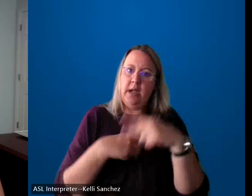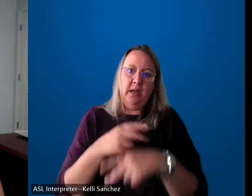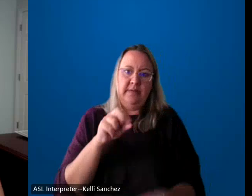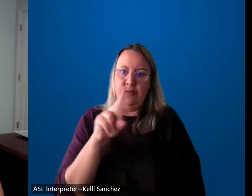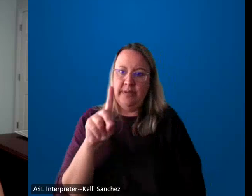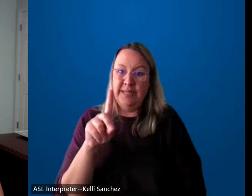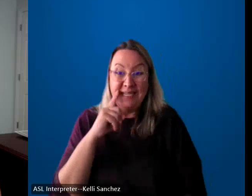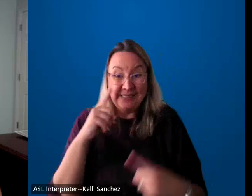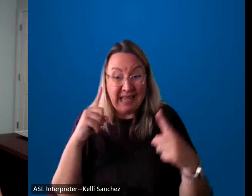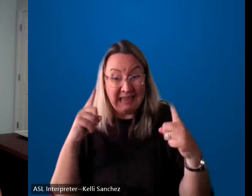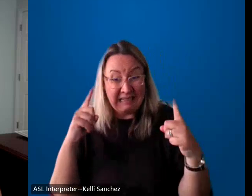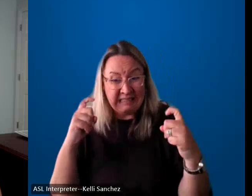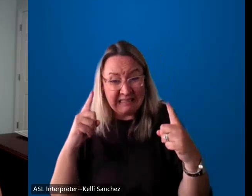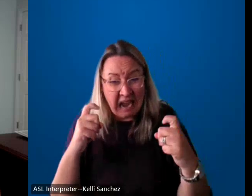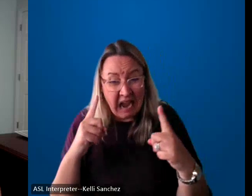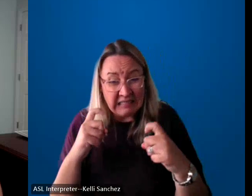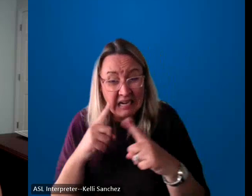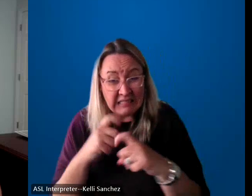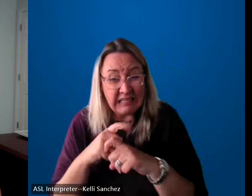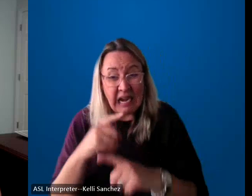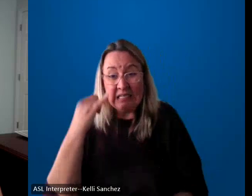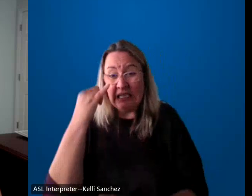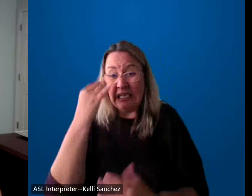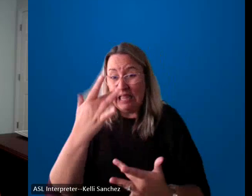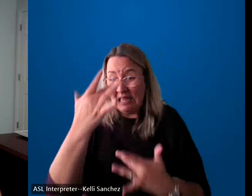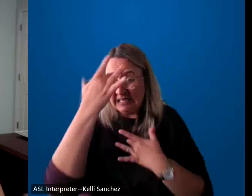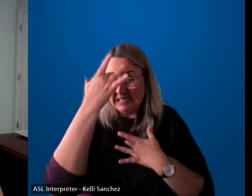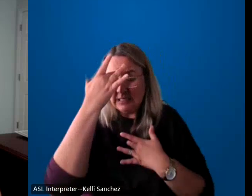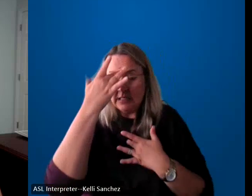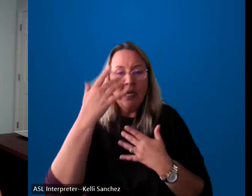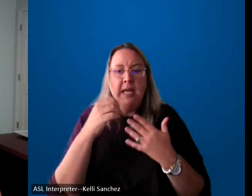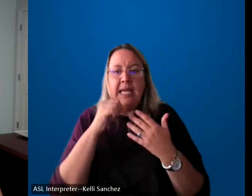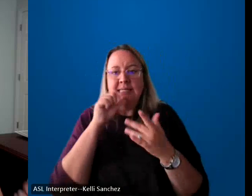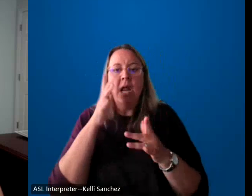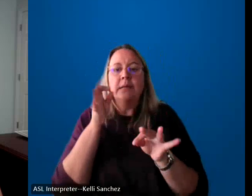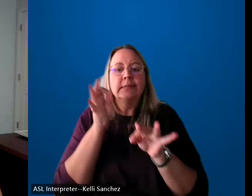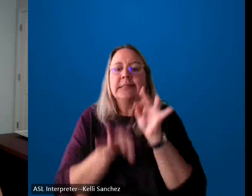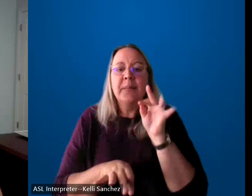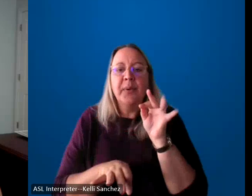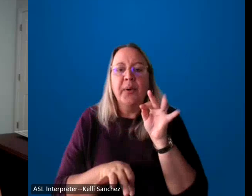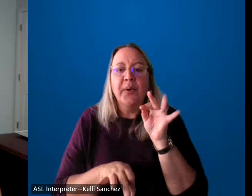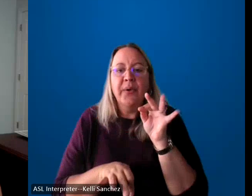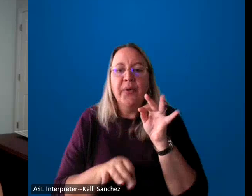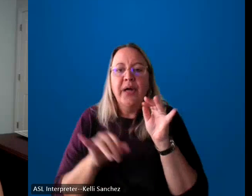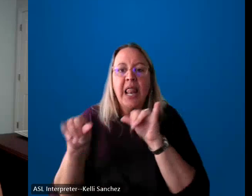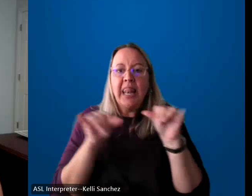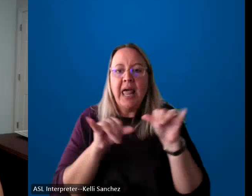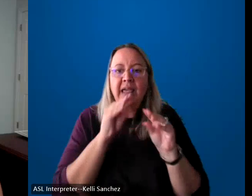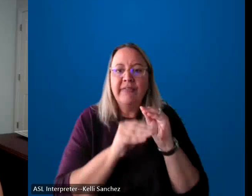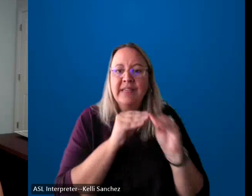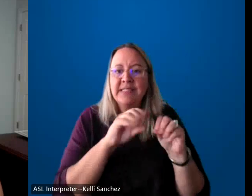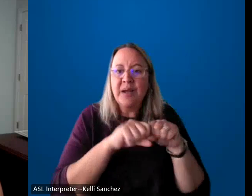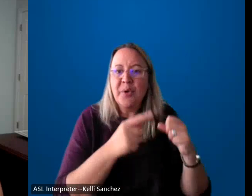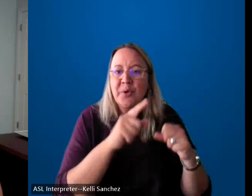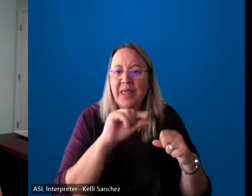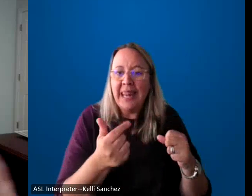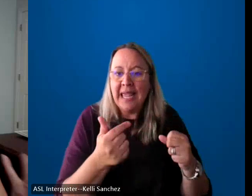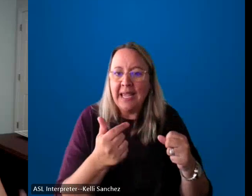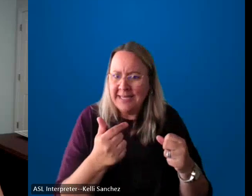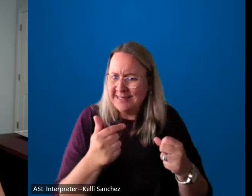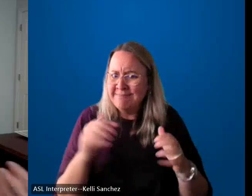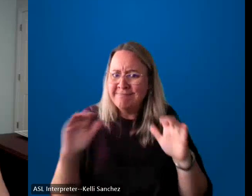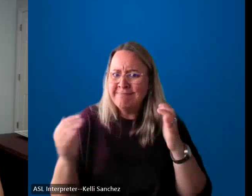complex illness. It's not as simple as fixing a broken leg either, right? Just as much